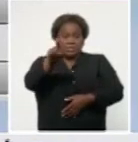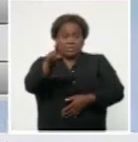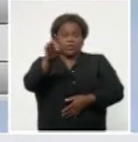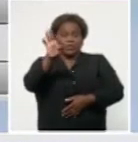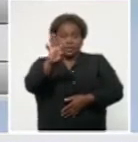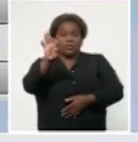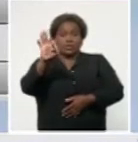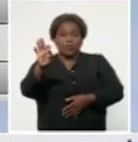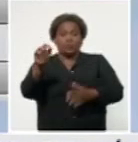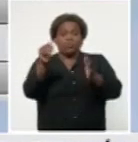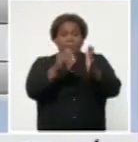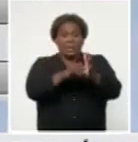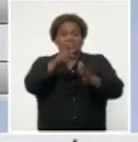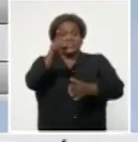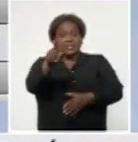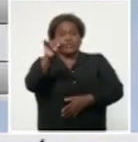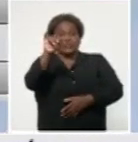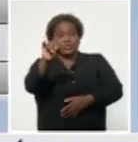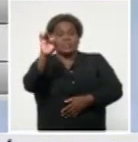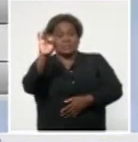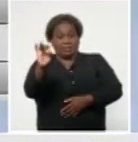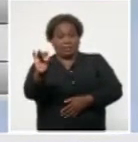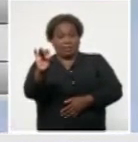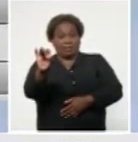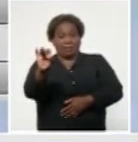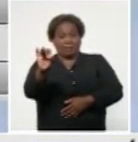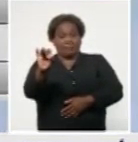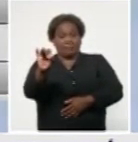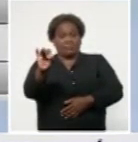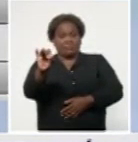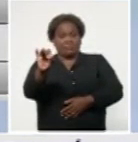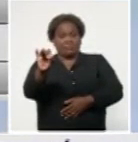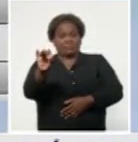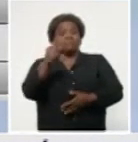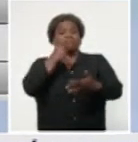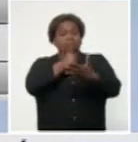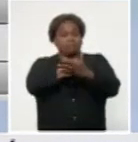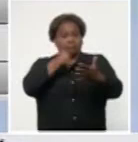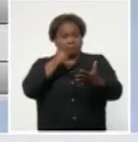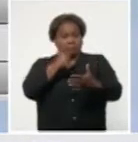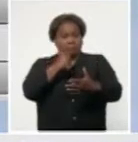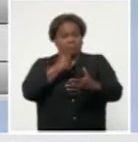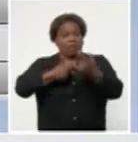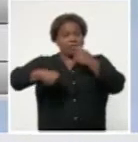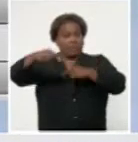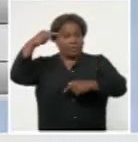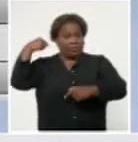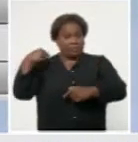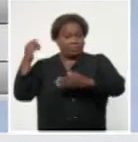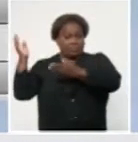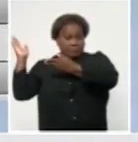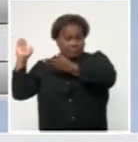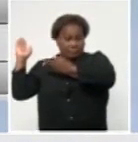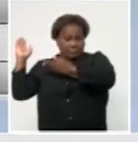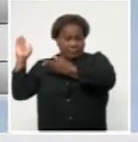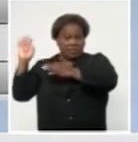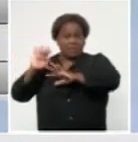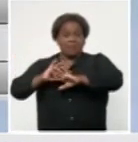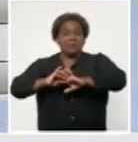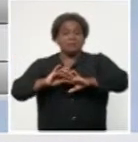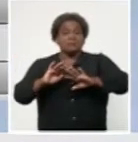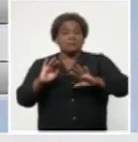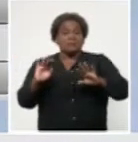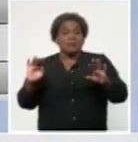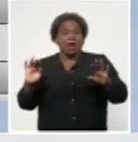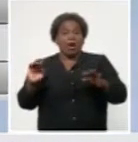4,408 people died in the world, for a cumulative of